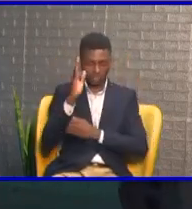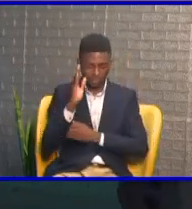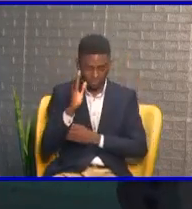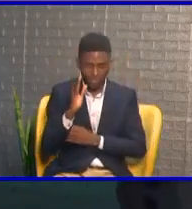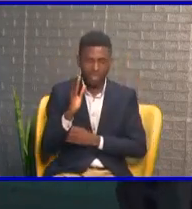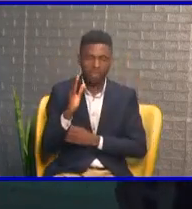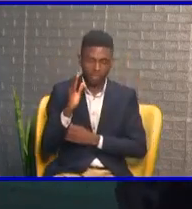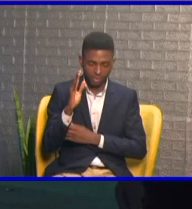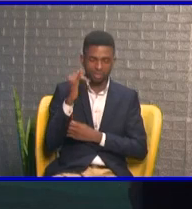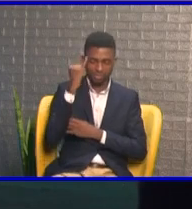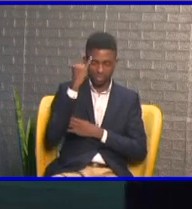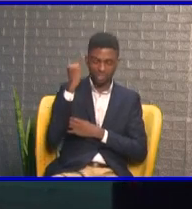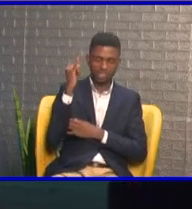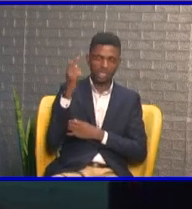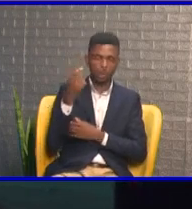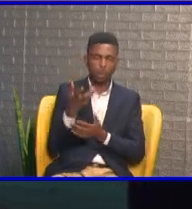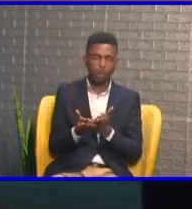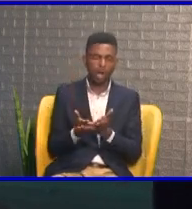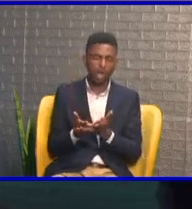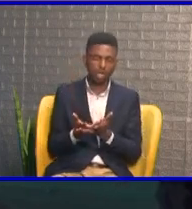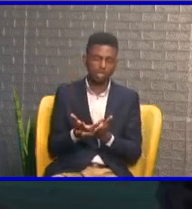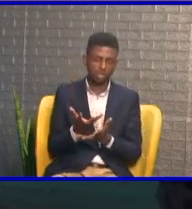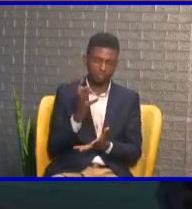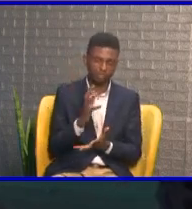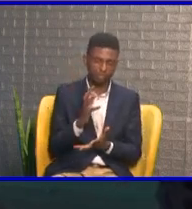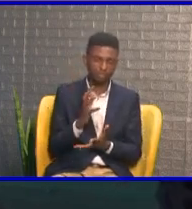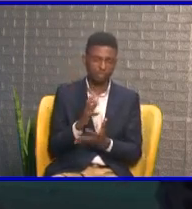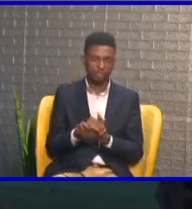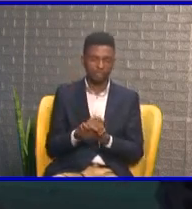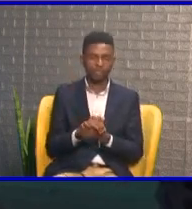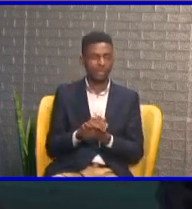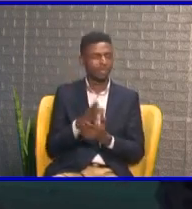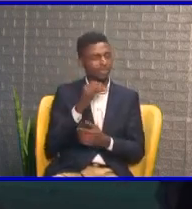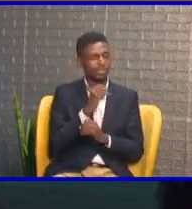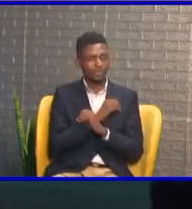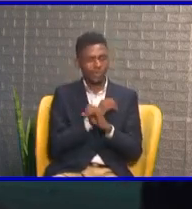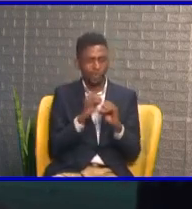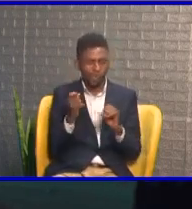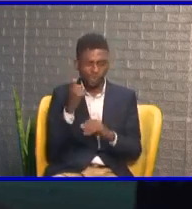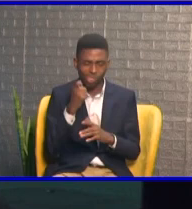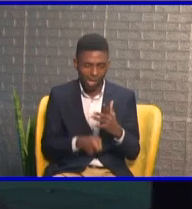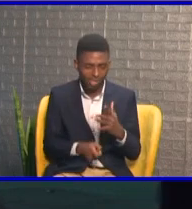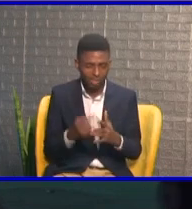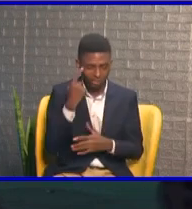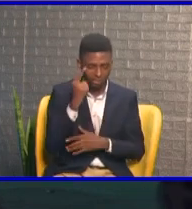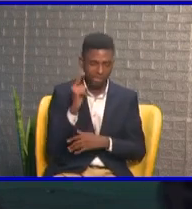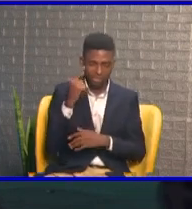Imagine the wealth. Just imagine. There's no tax. No tax on imagination. No